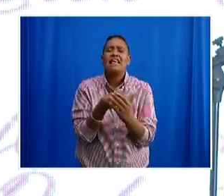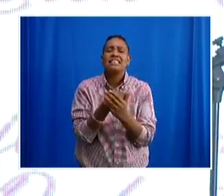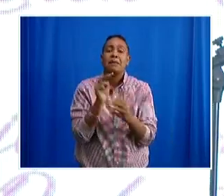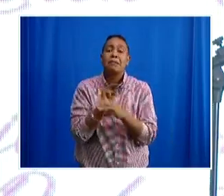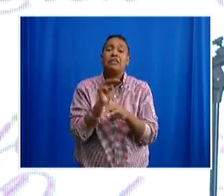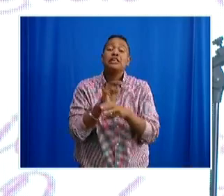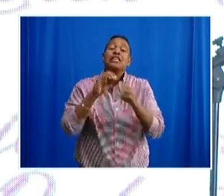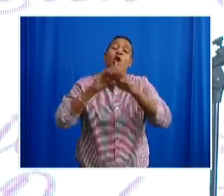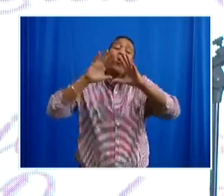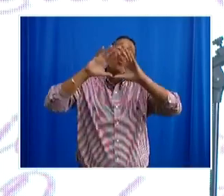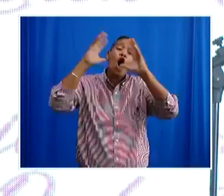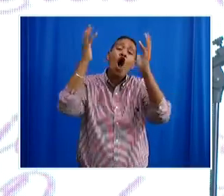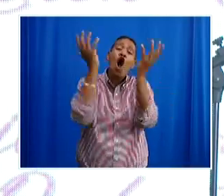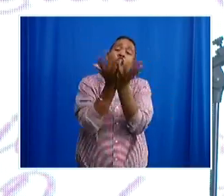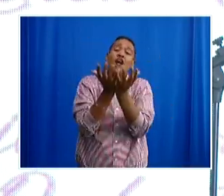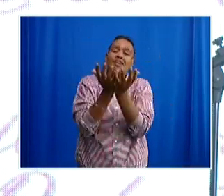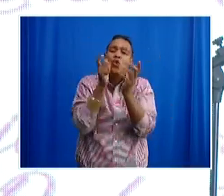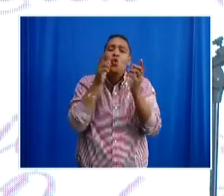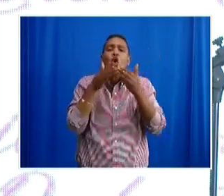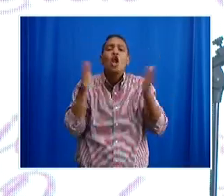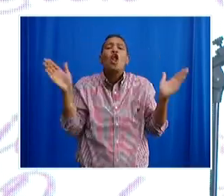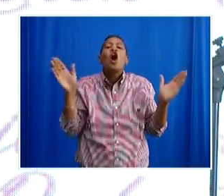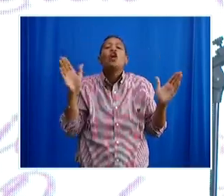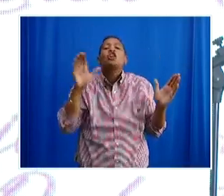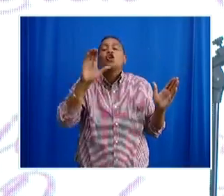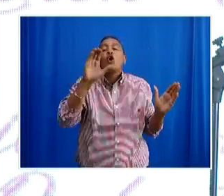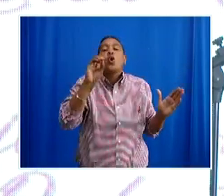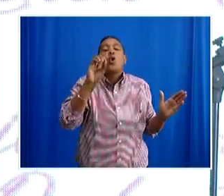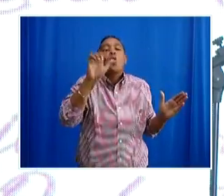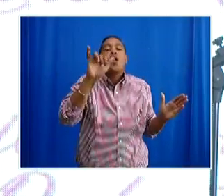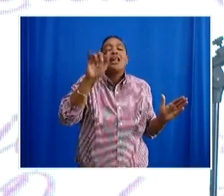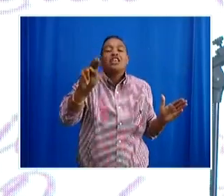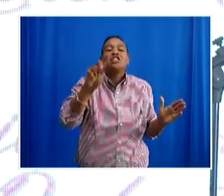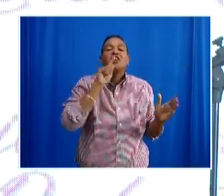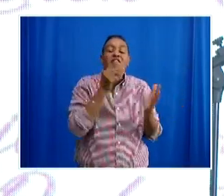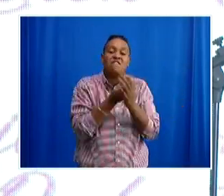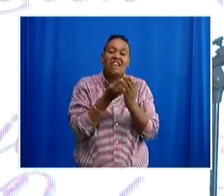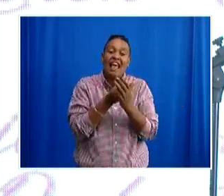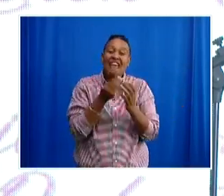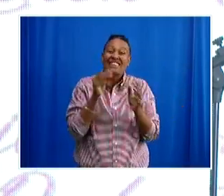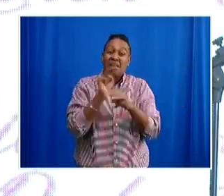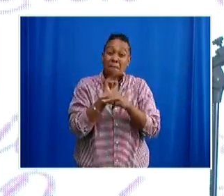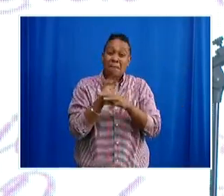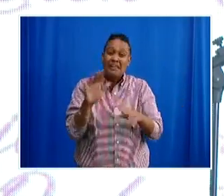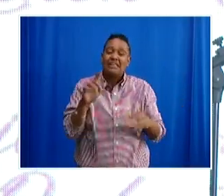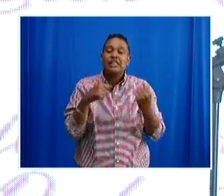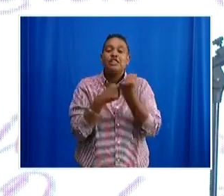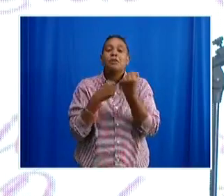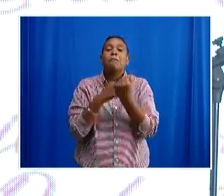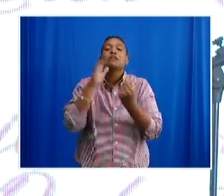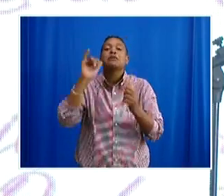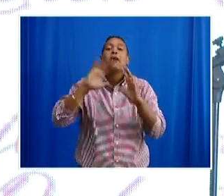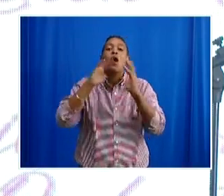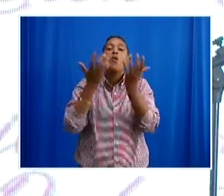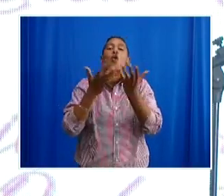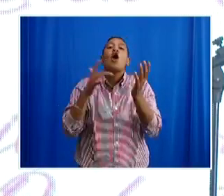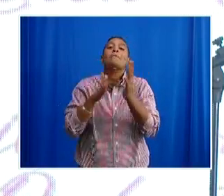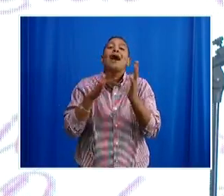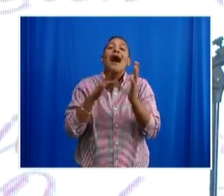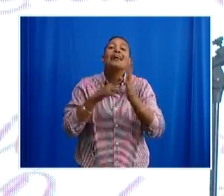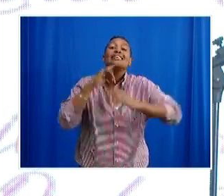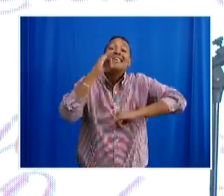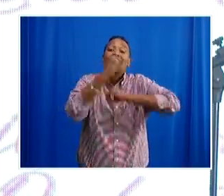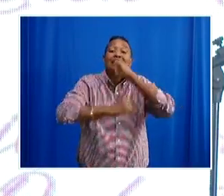around the world who launched a coalition of finance ministers sponsored by the World Bank as an